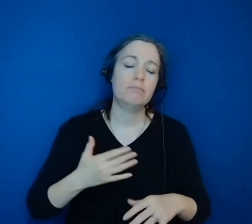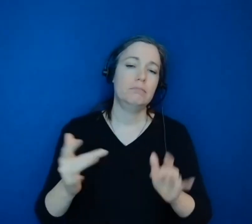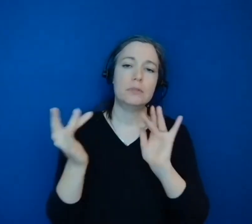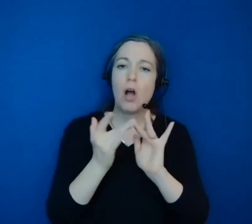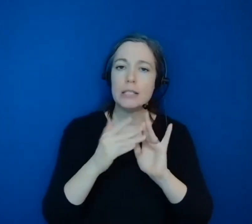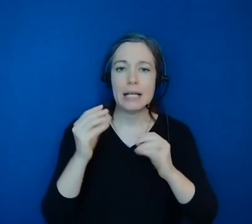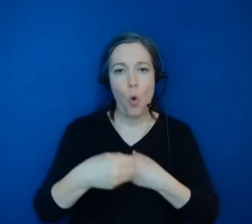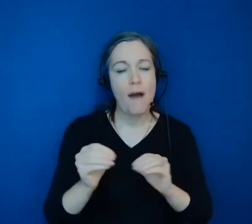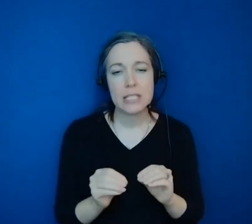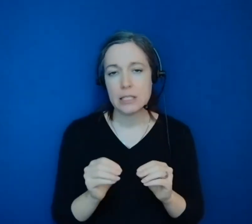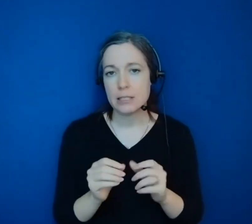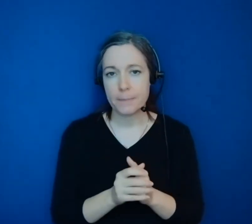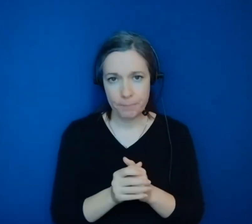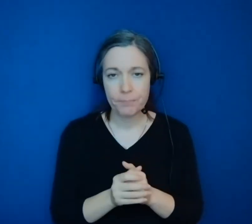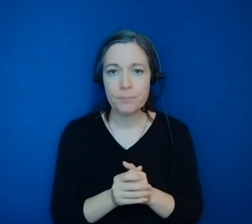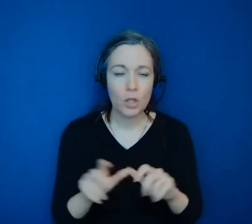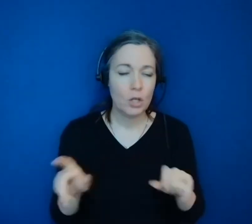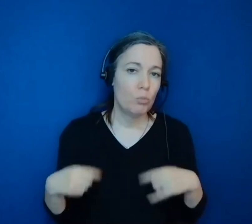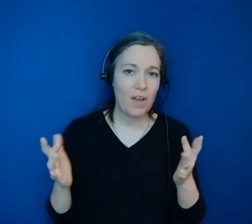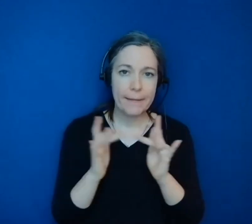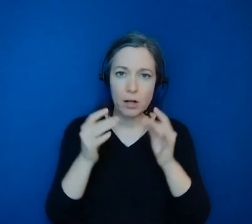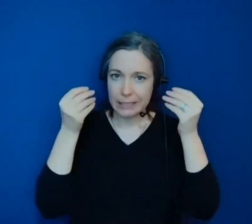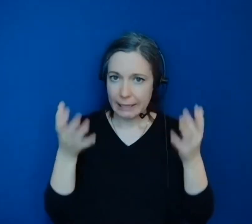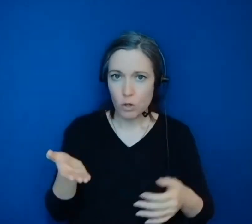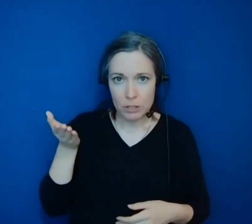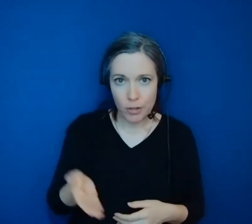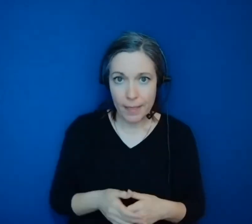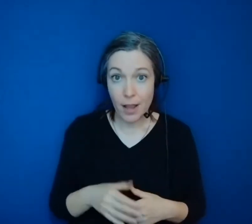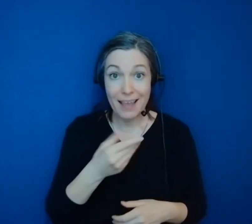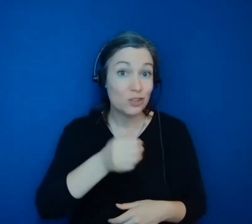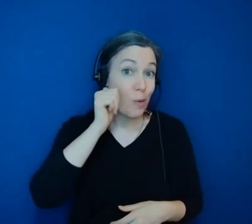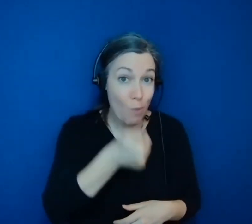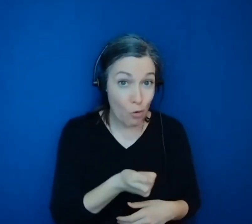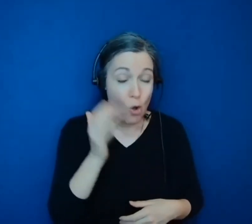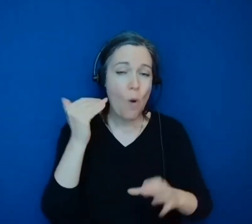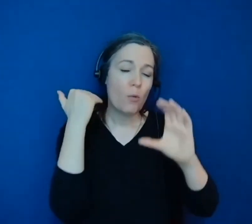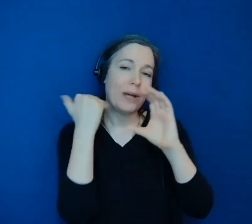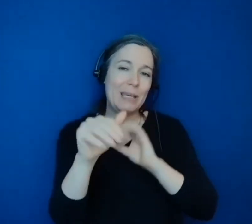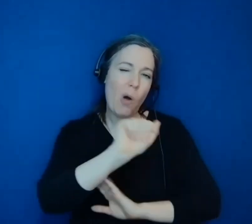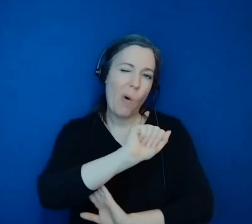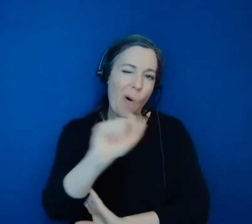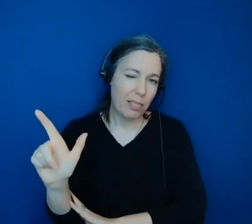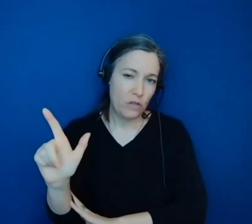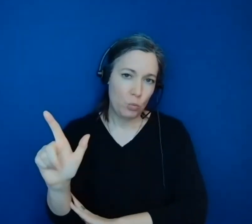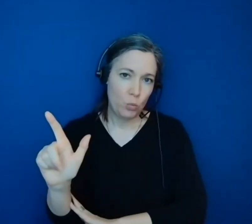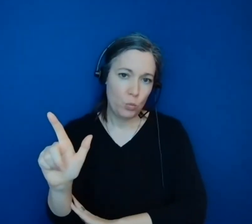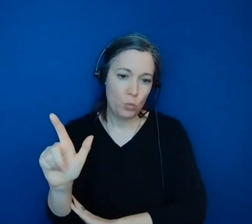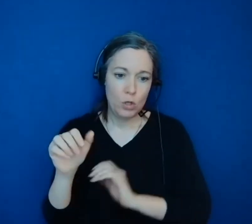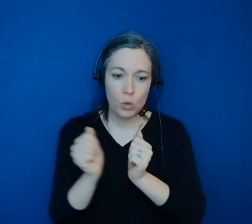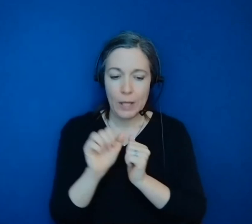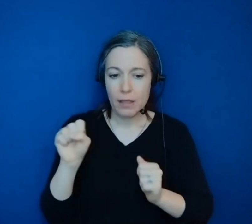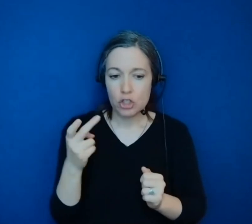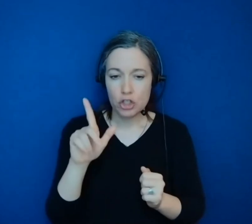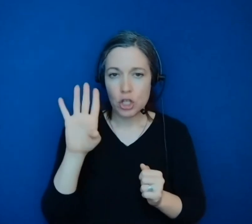offices by the contact information we provided for you tomorrow. I'm also going to email all of you Shelby's PowerPoint